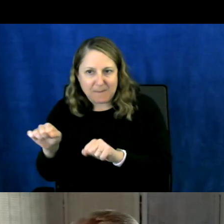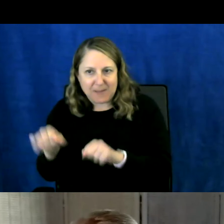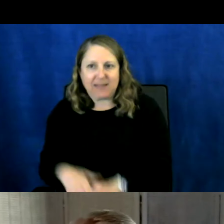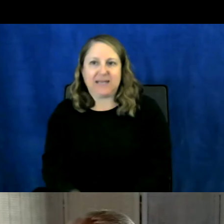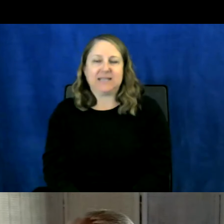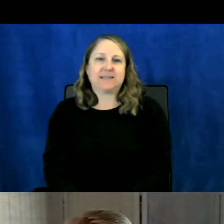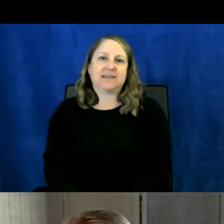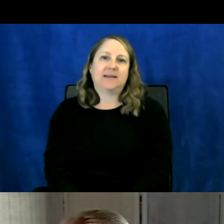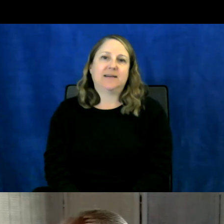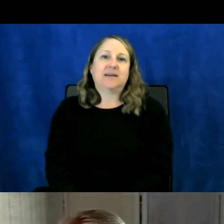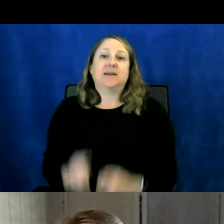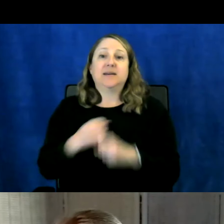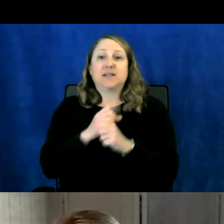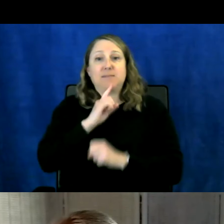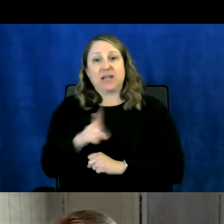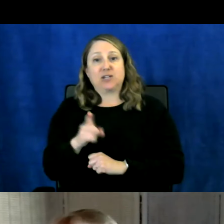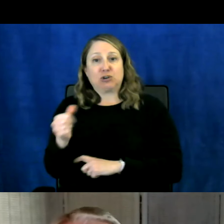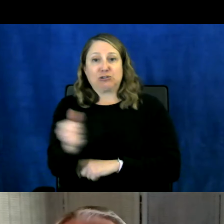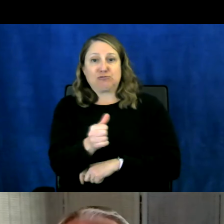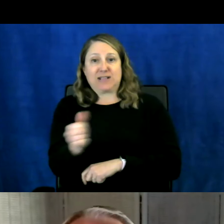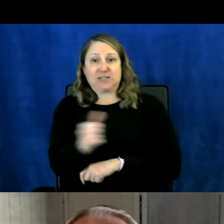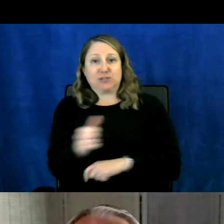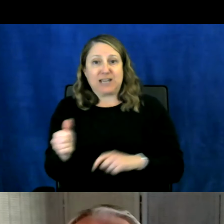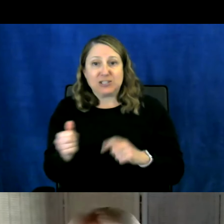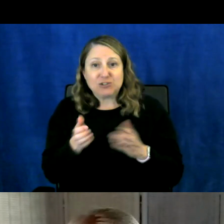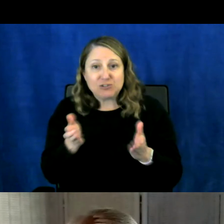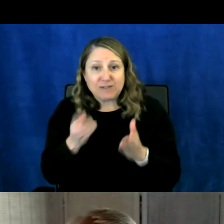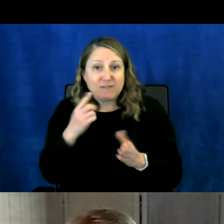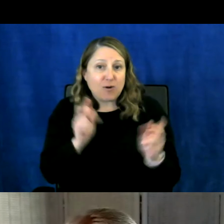make sure that transportation services for people with